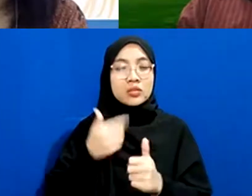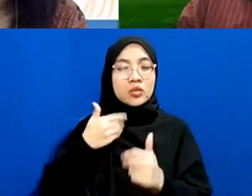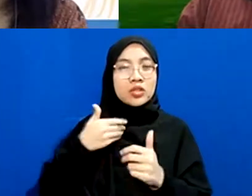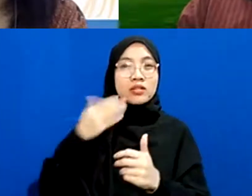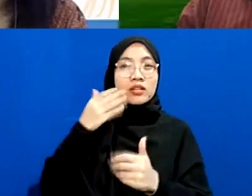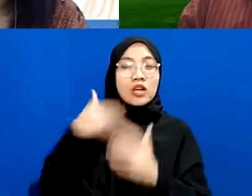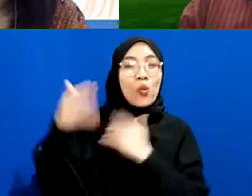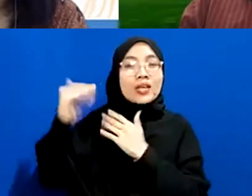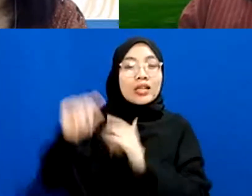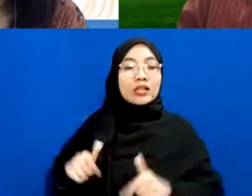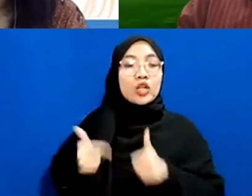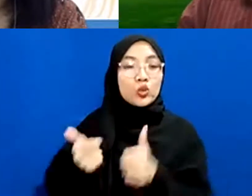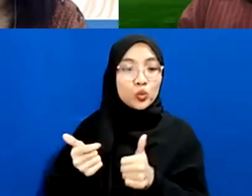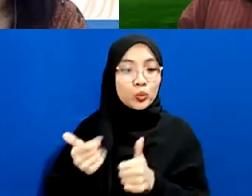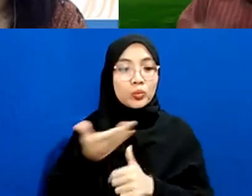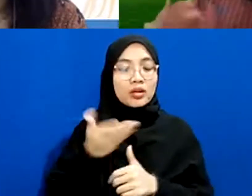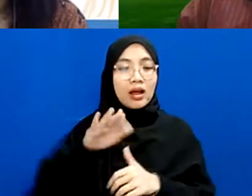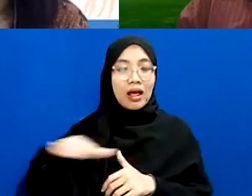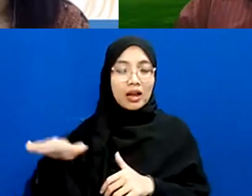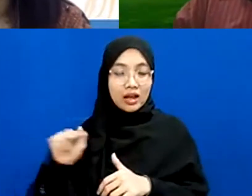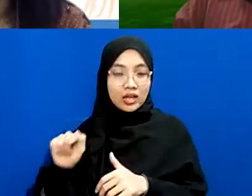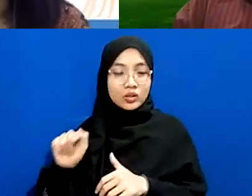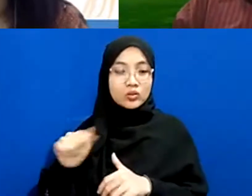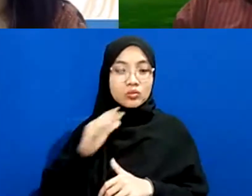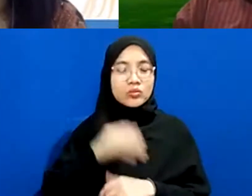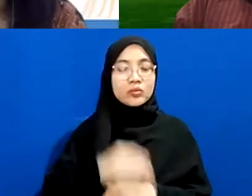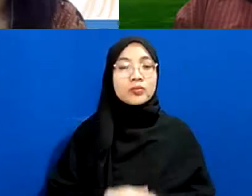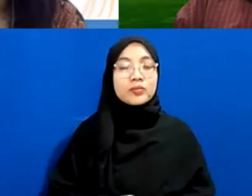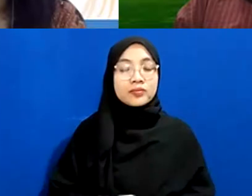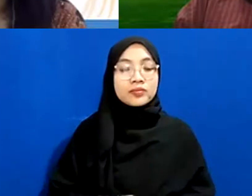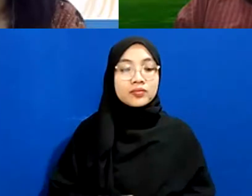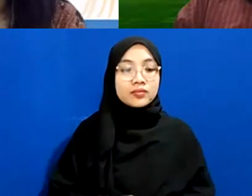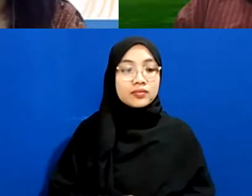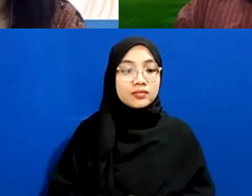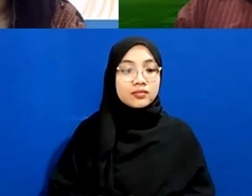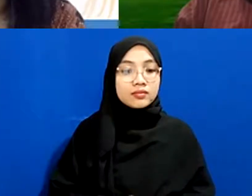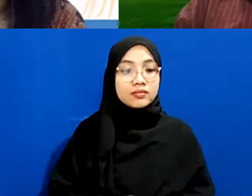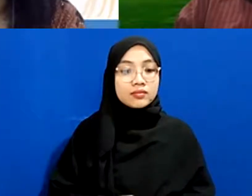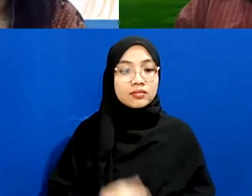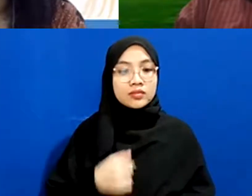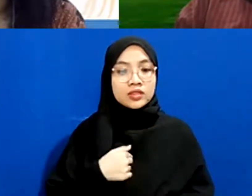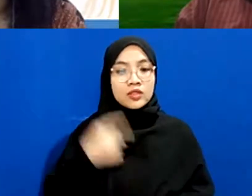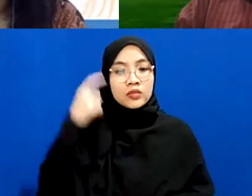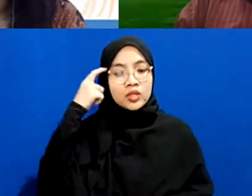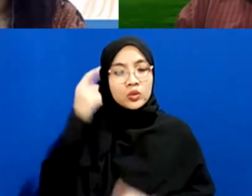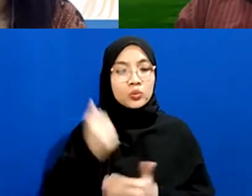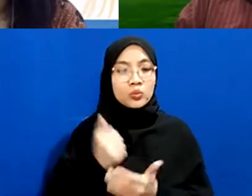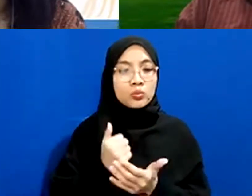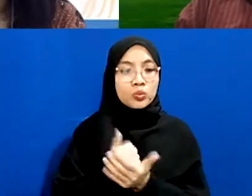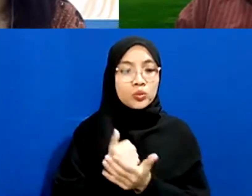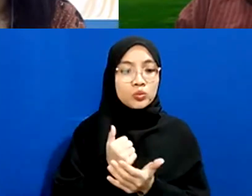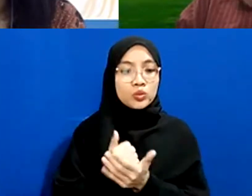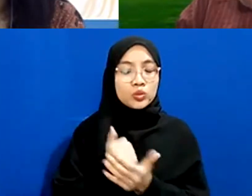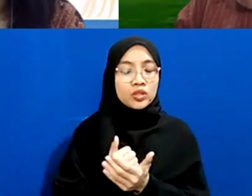education, which I think would be really, really exciting, especially that divide between students at school and students not at